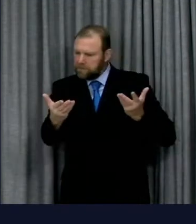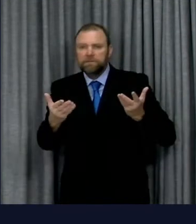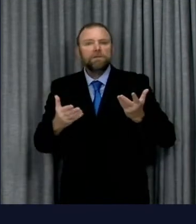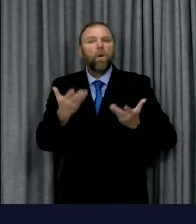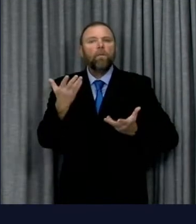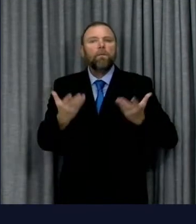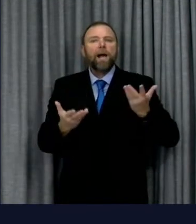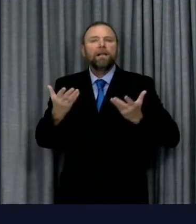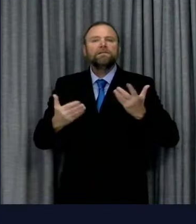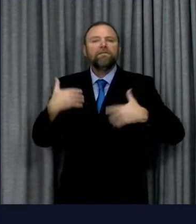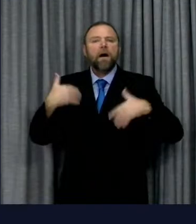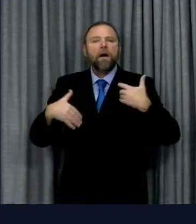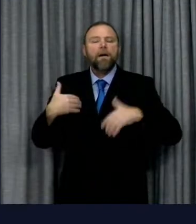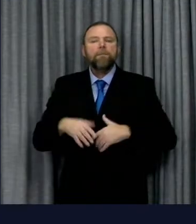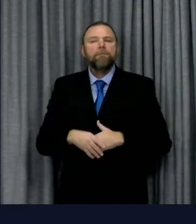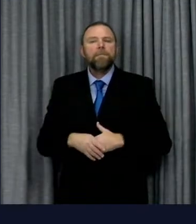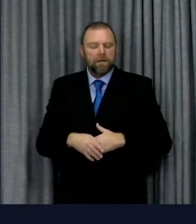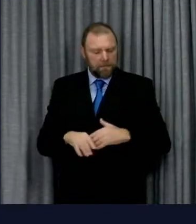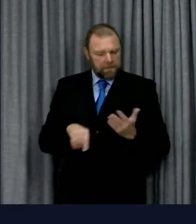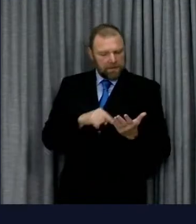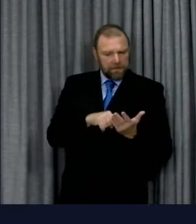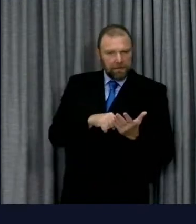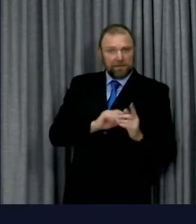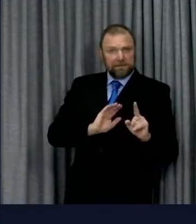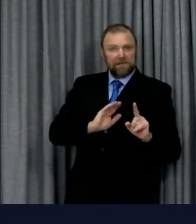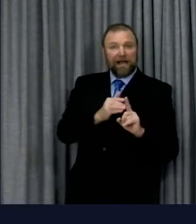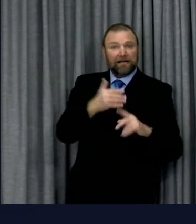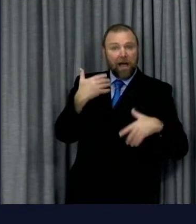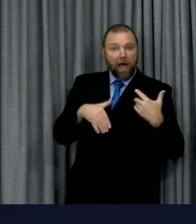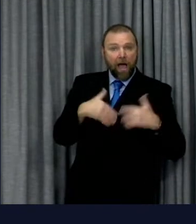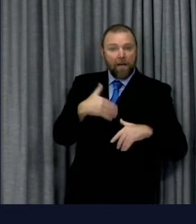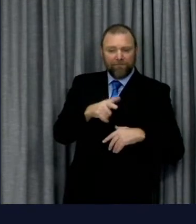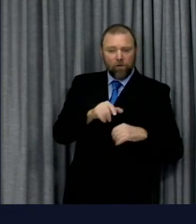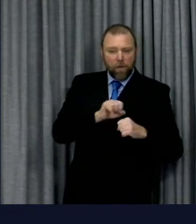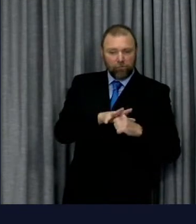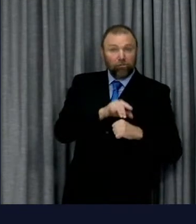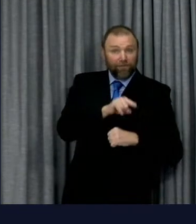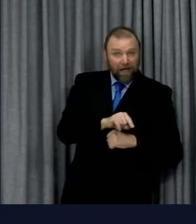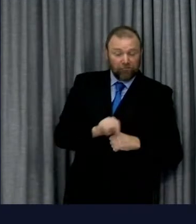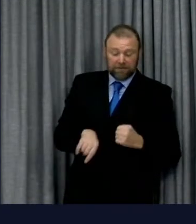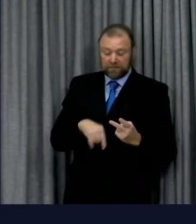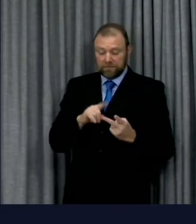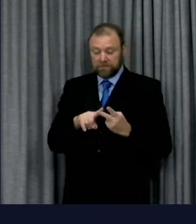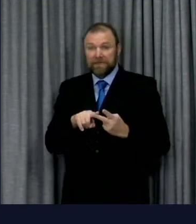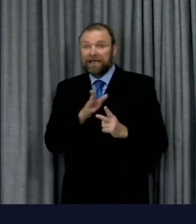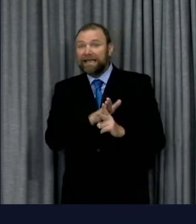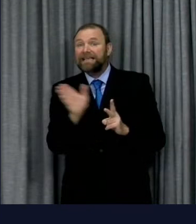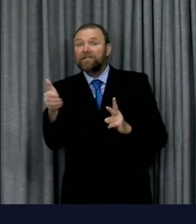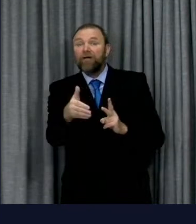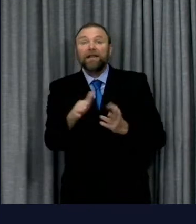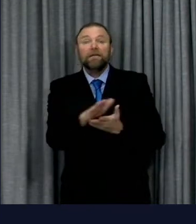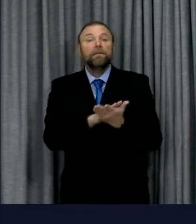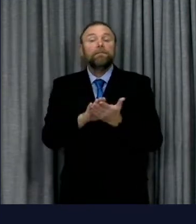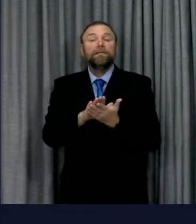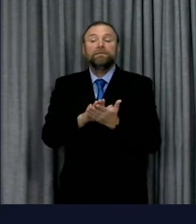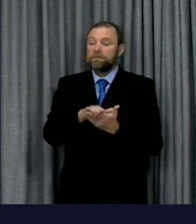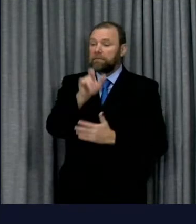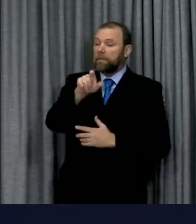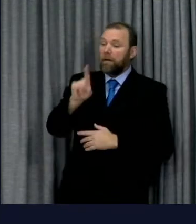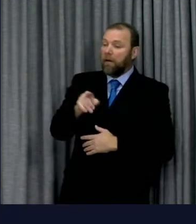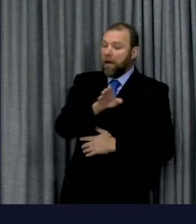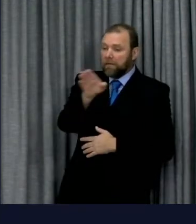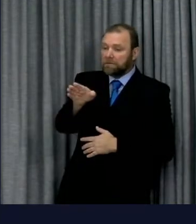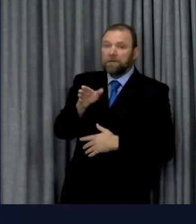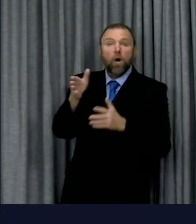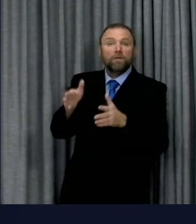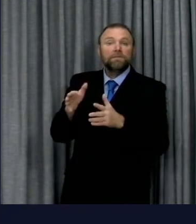from coronavirus. There are the direct harms from it. There are the indirect harms, people not able to get treatments that they need in the health service because